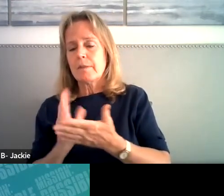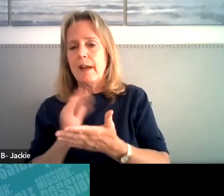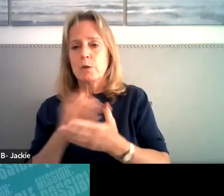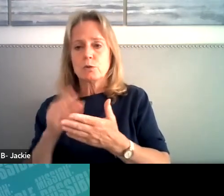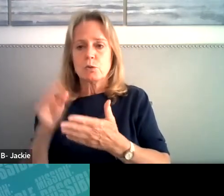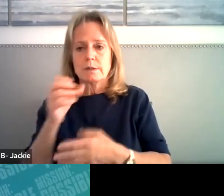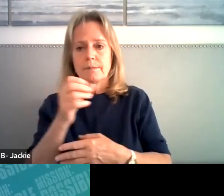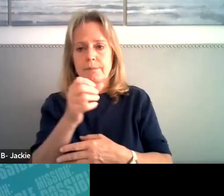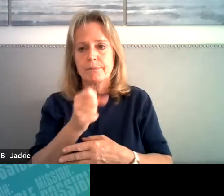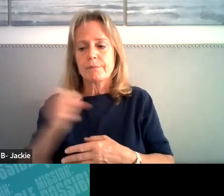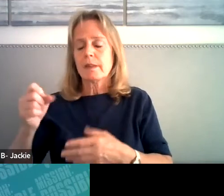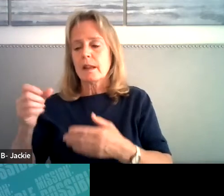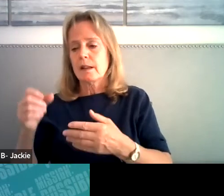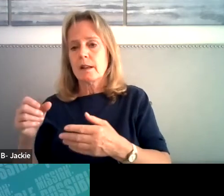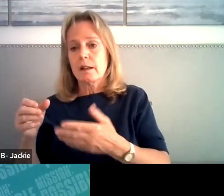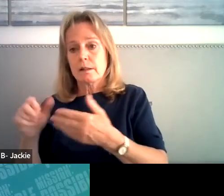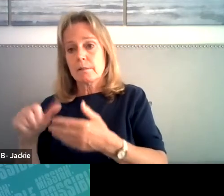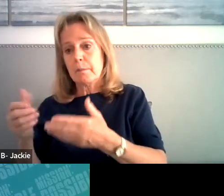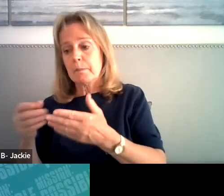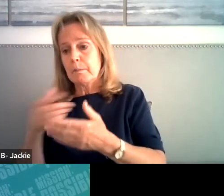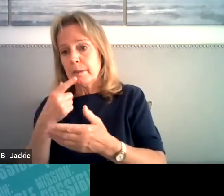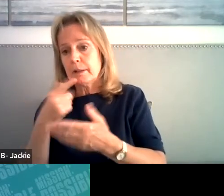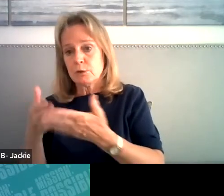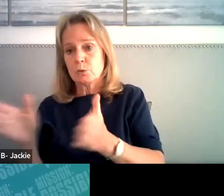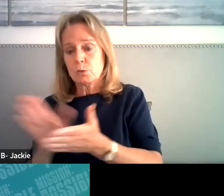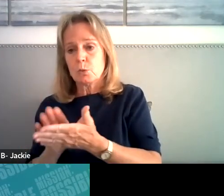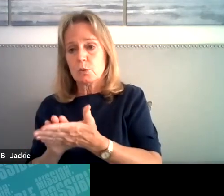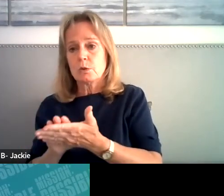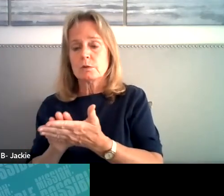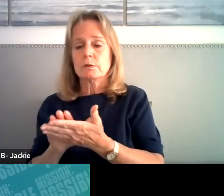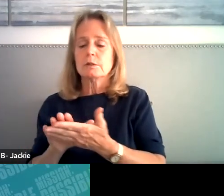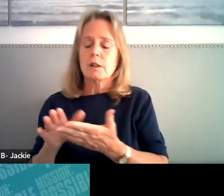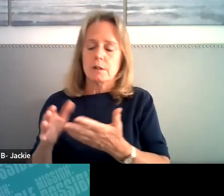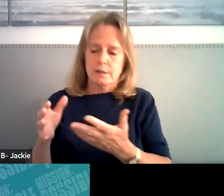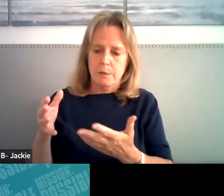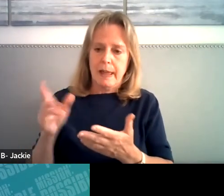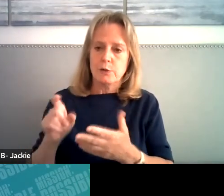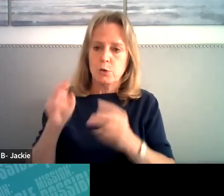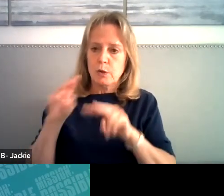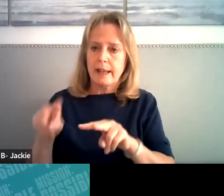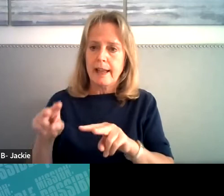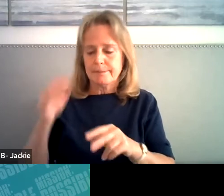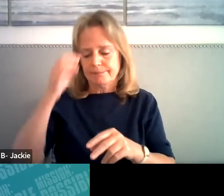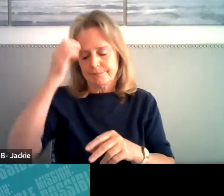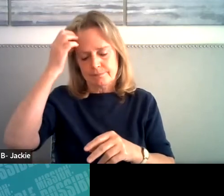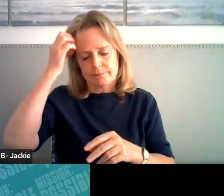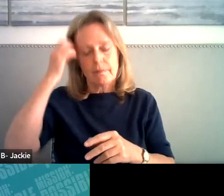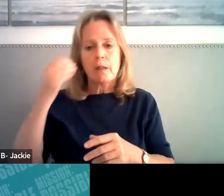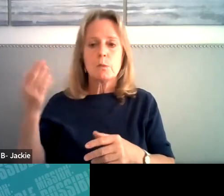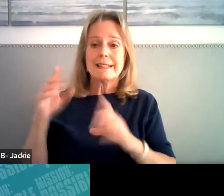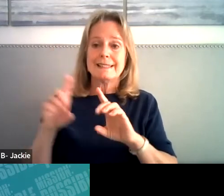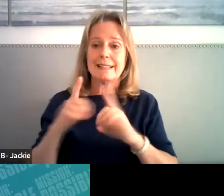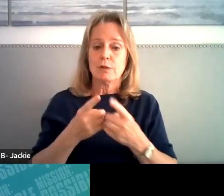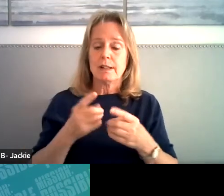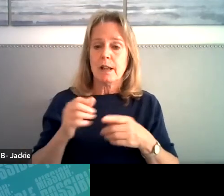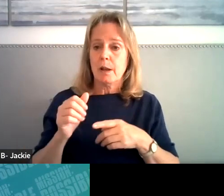a non-public school. And other factors that we had to take a look at was the previous district